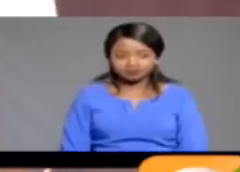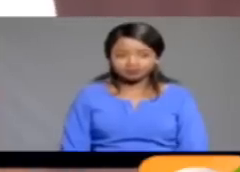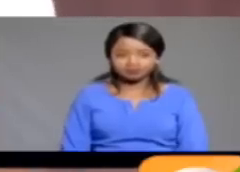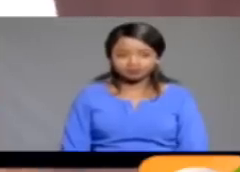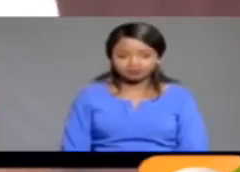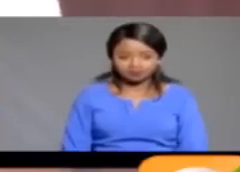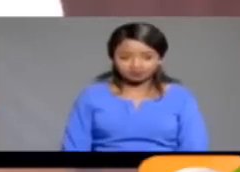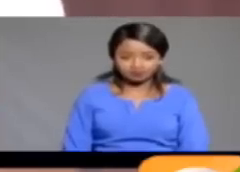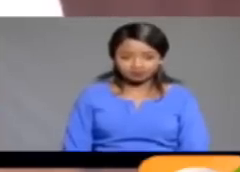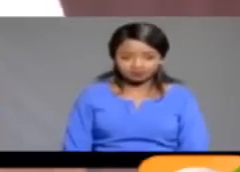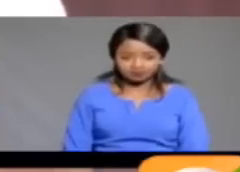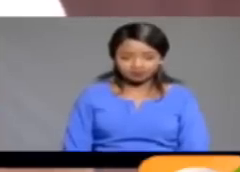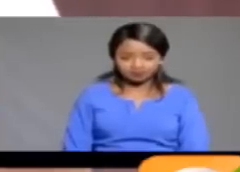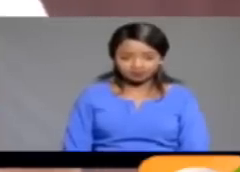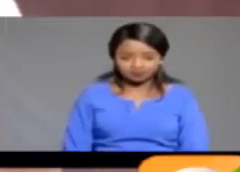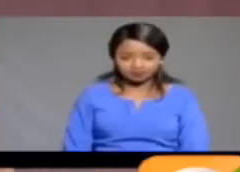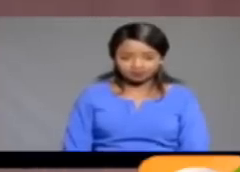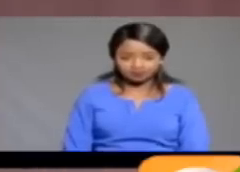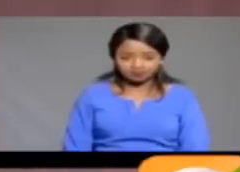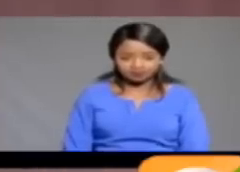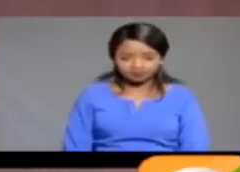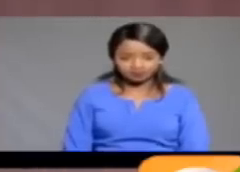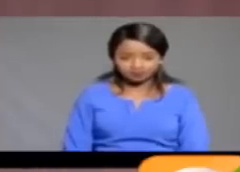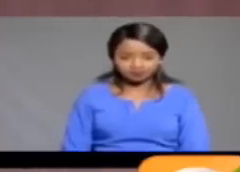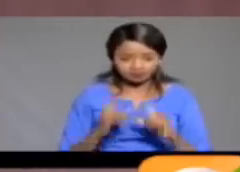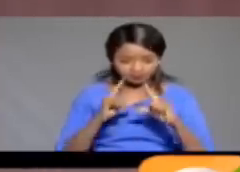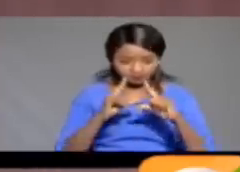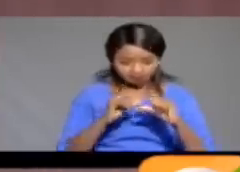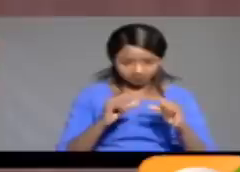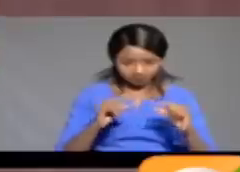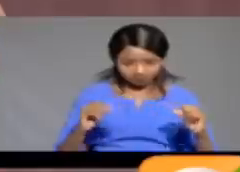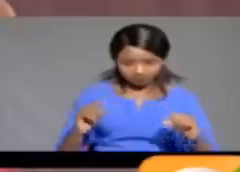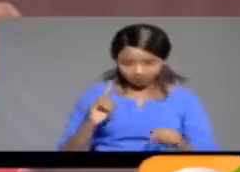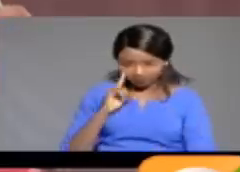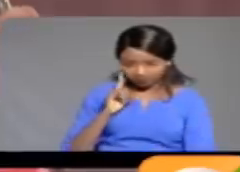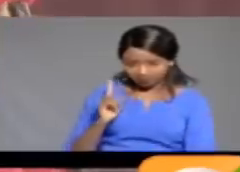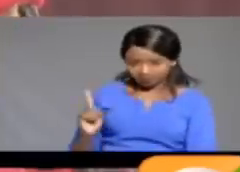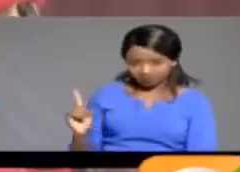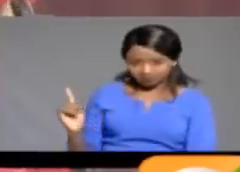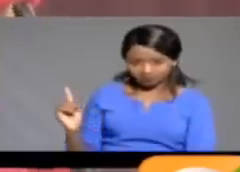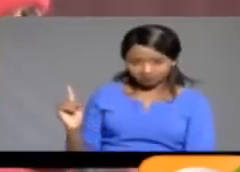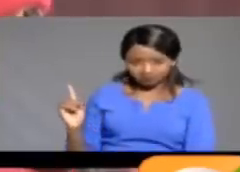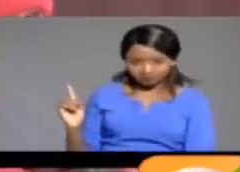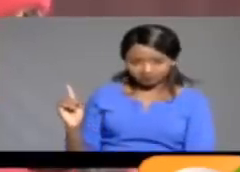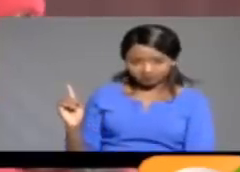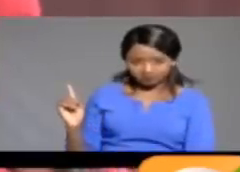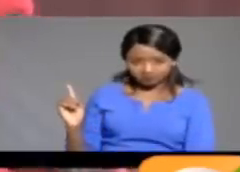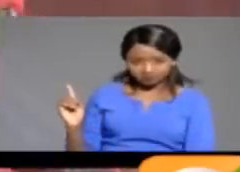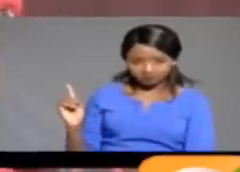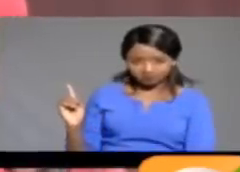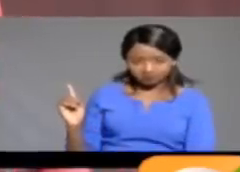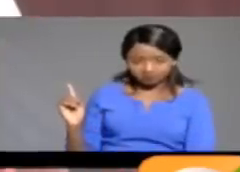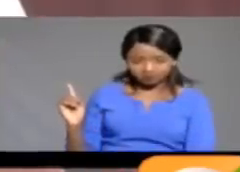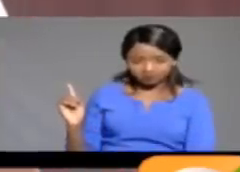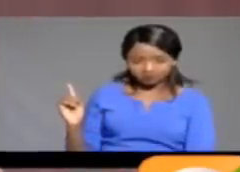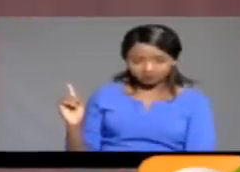Gotire modo Uhuru ahete geteo ta deputy president wake William Samoei Arap